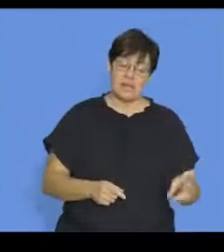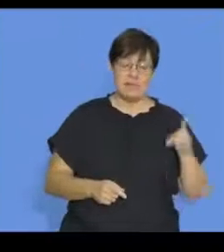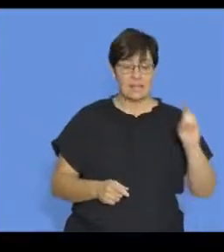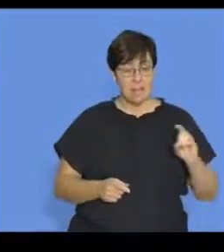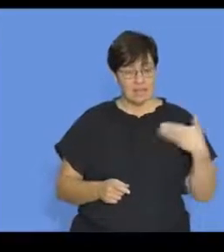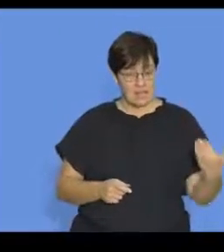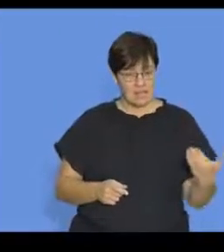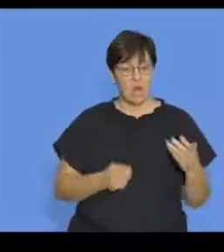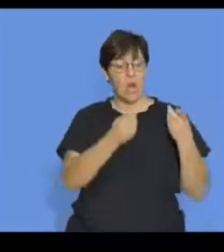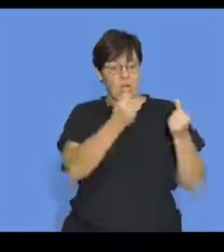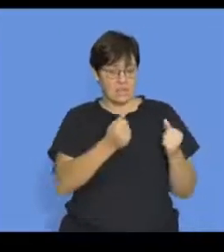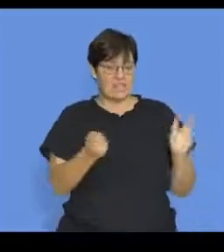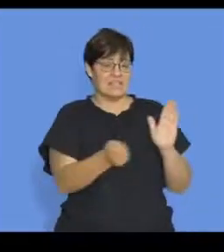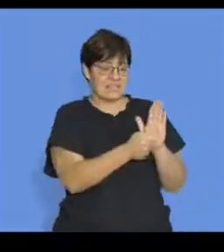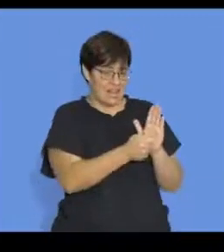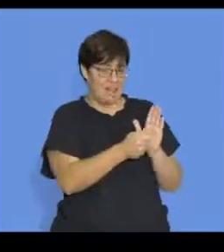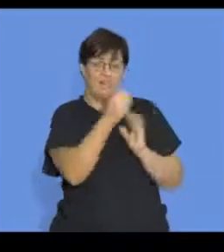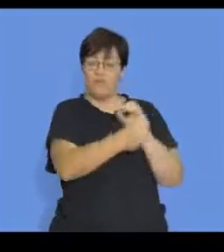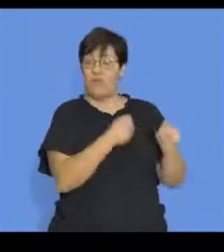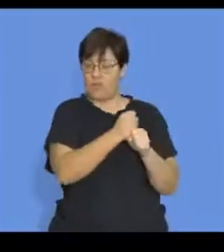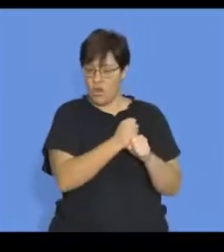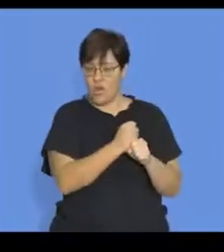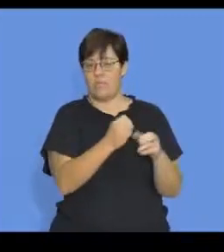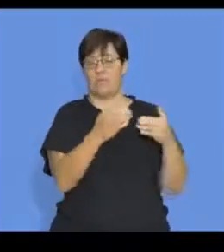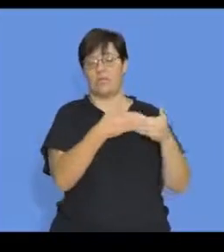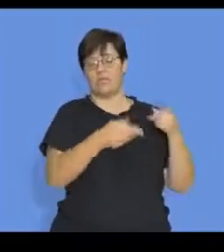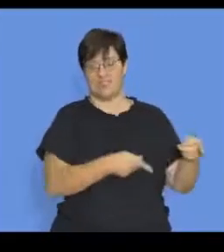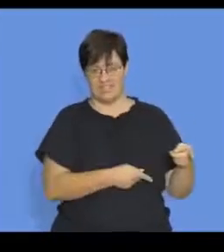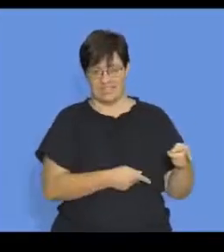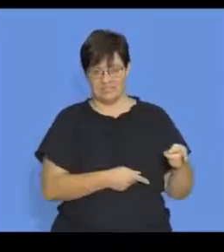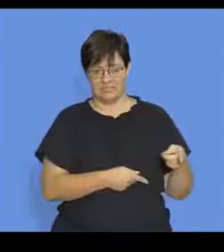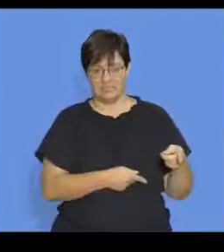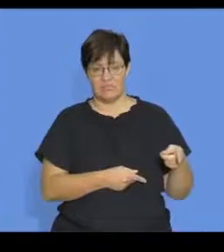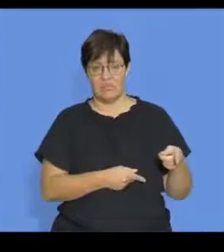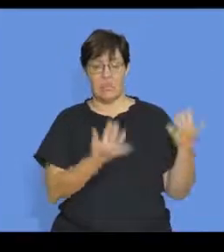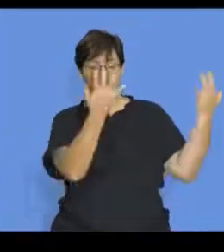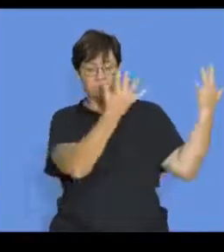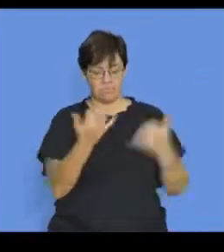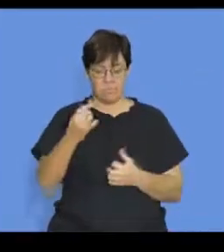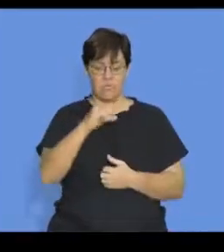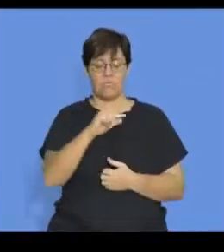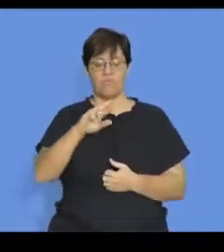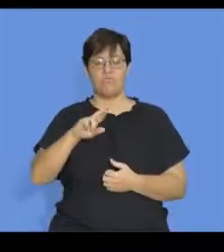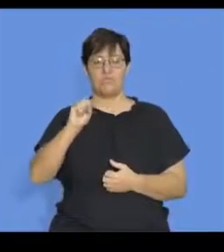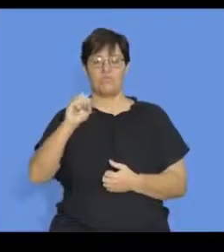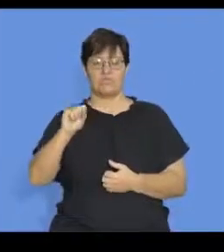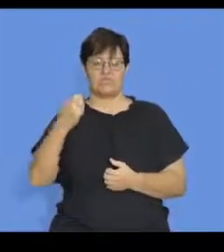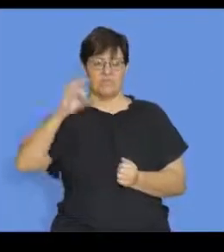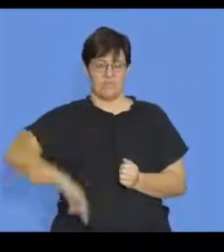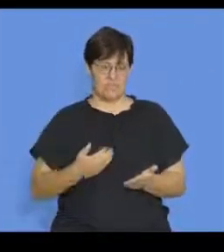off cost of sales for the year, and we are then able to work out our gross